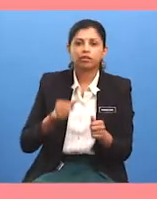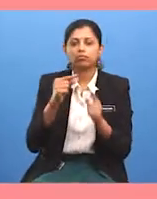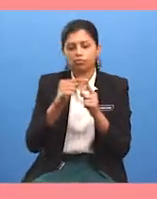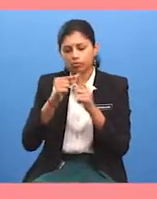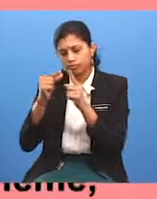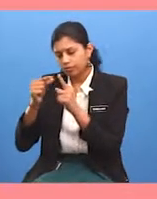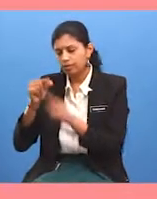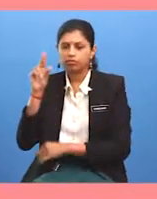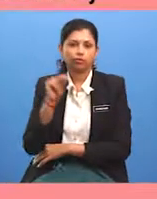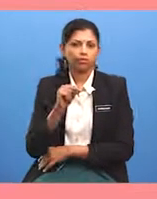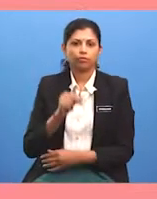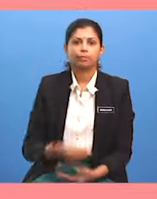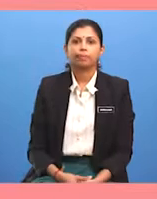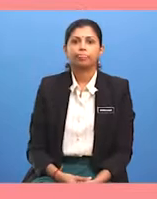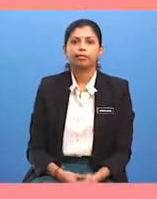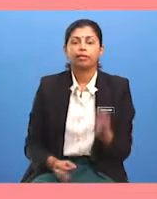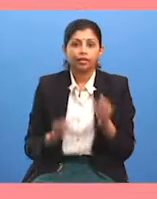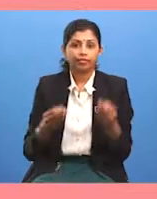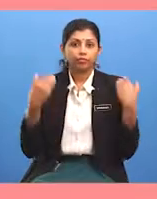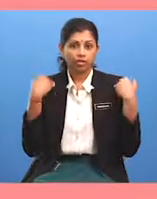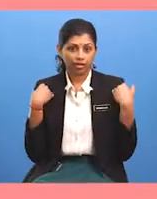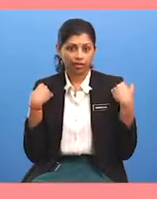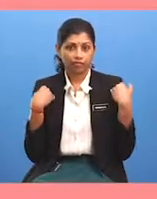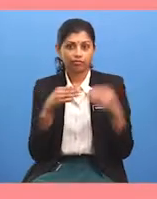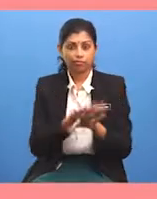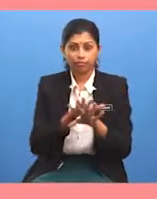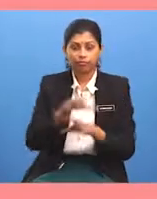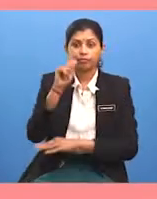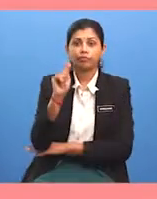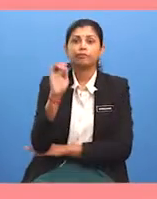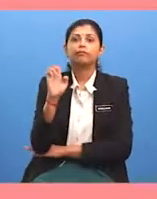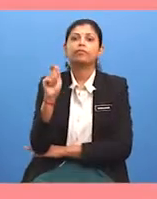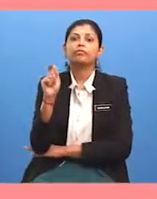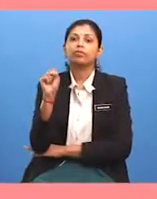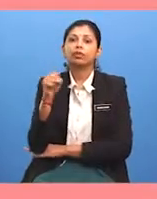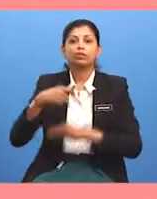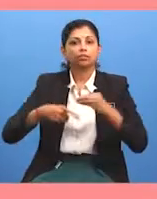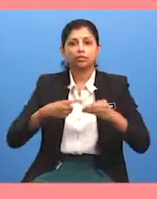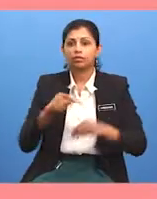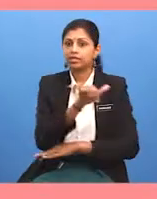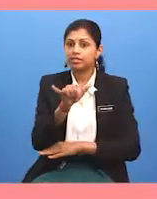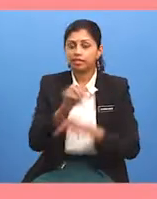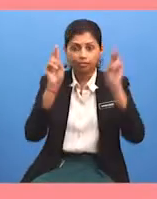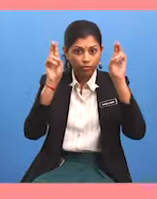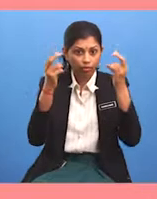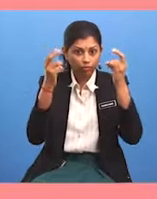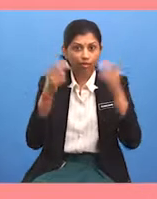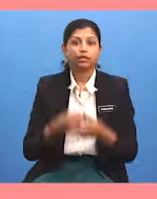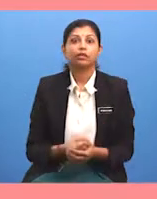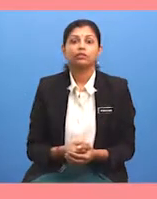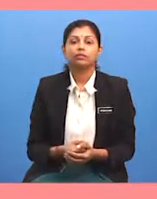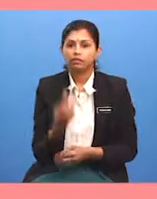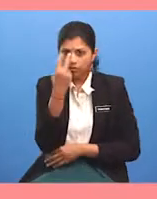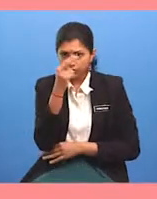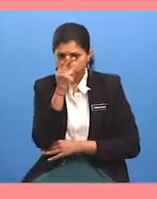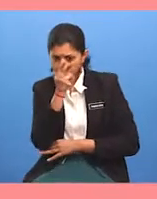word. If there are multiple texts about the same topic or theme, keep